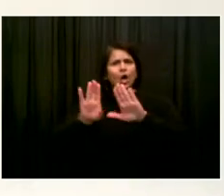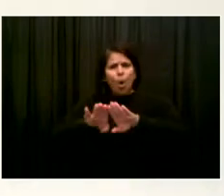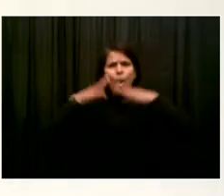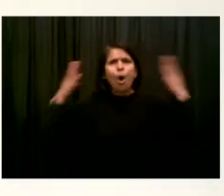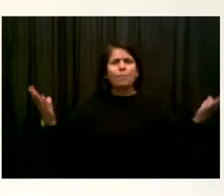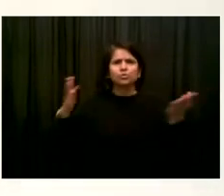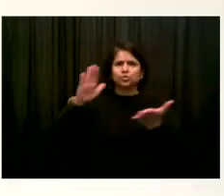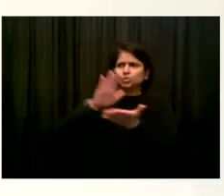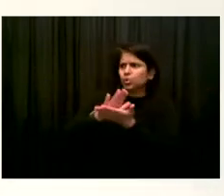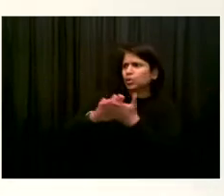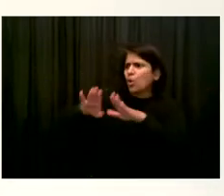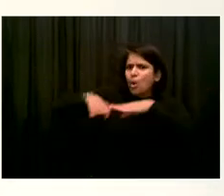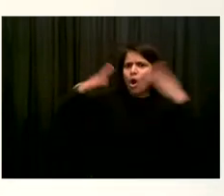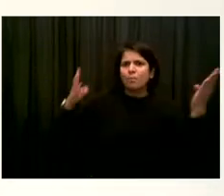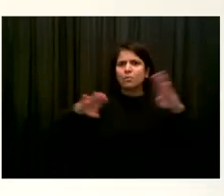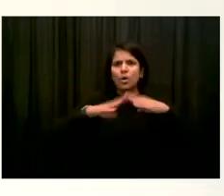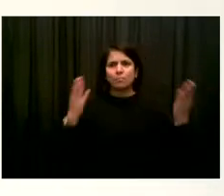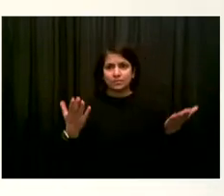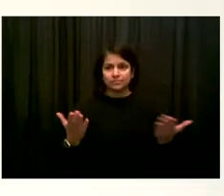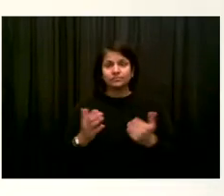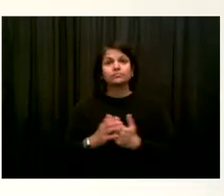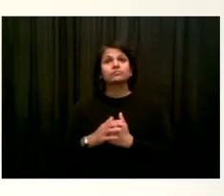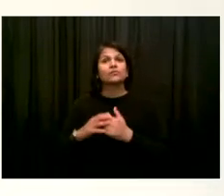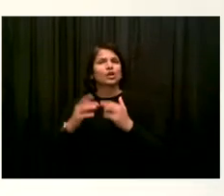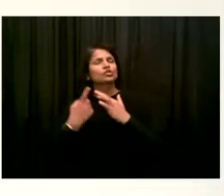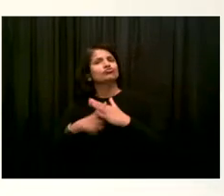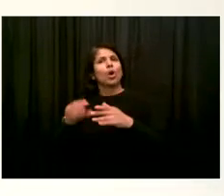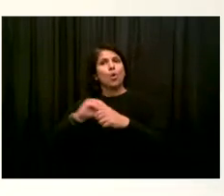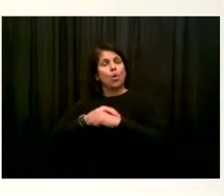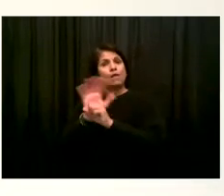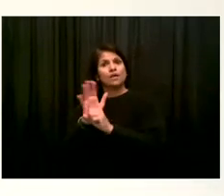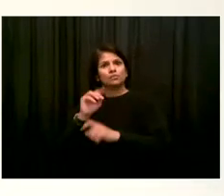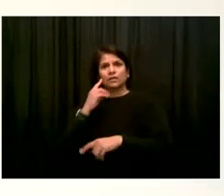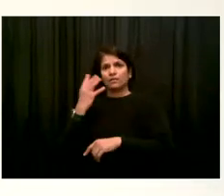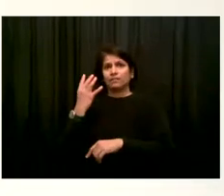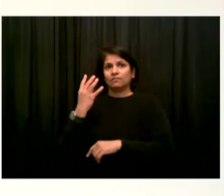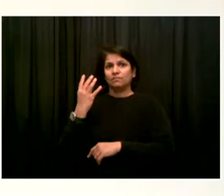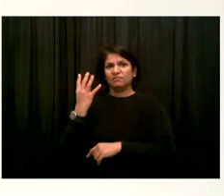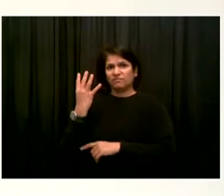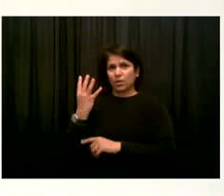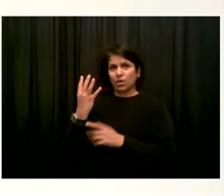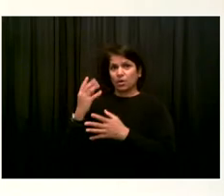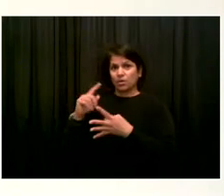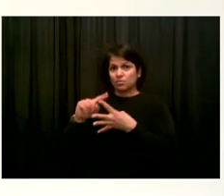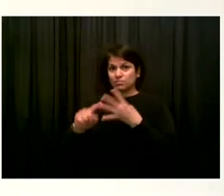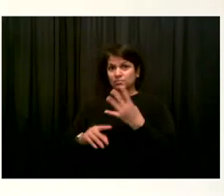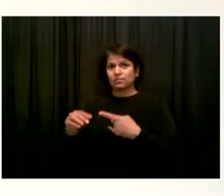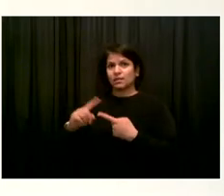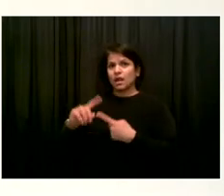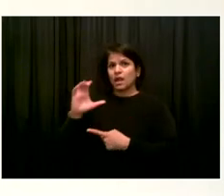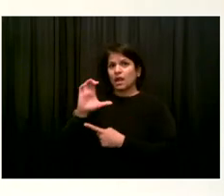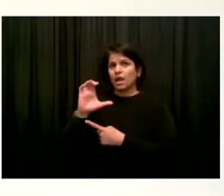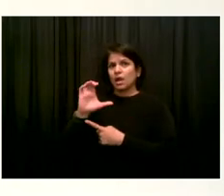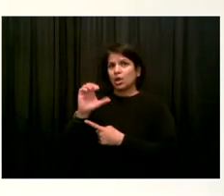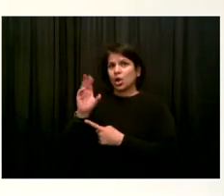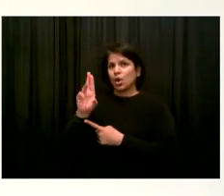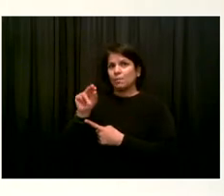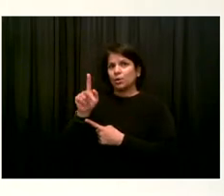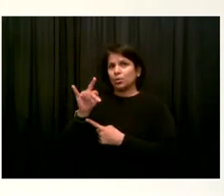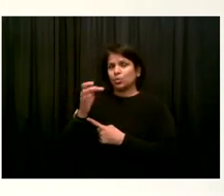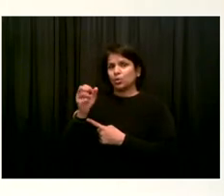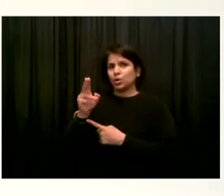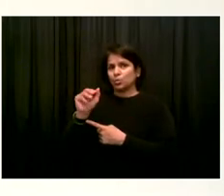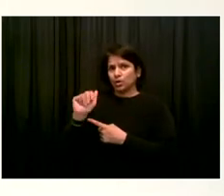start of the pandemic, there were four considerations with schools. The first was the occupational risk to teachers and school staff of being in schools